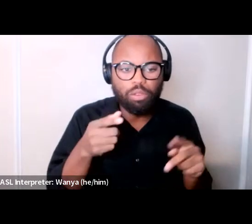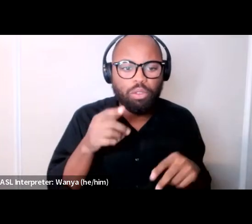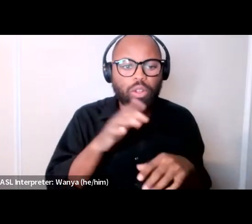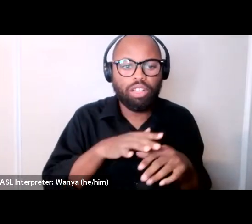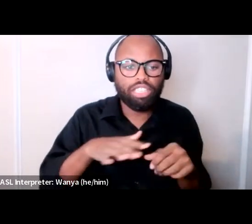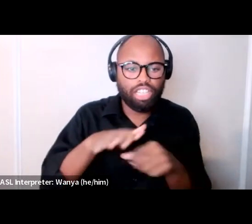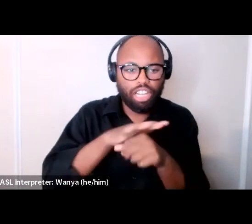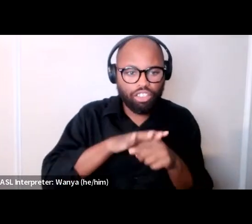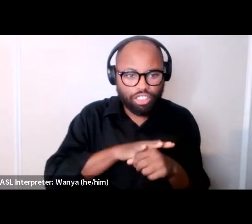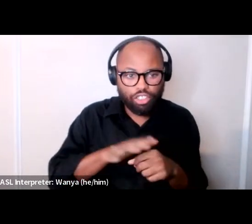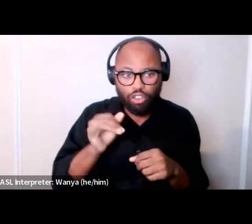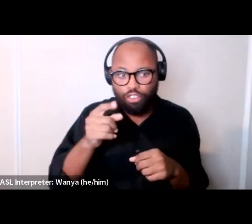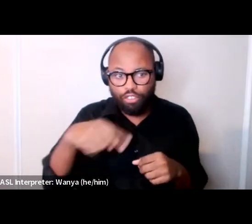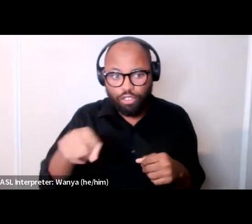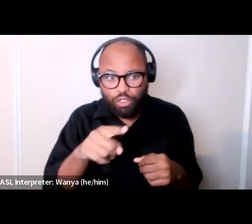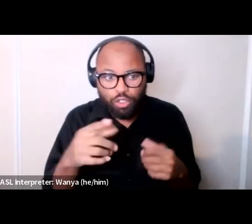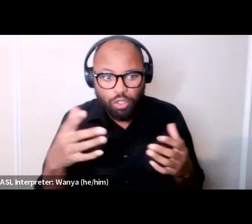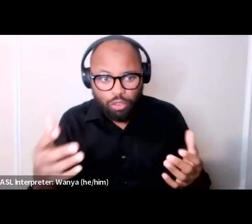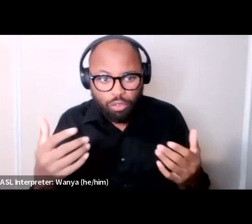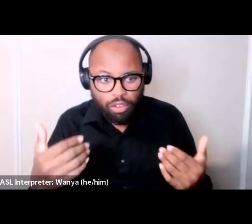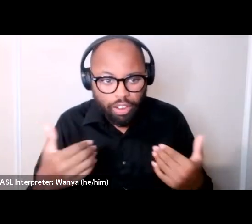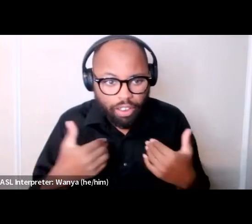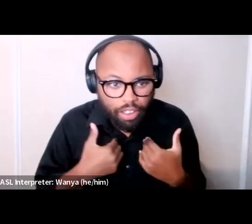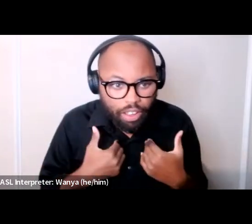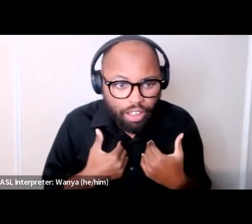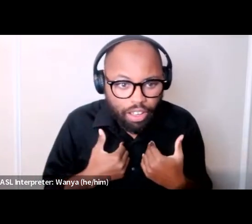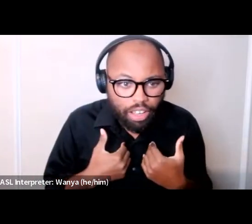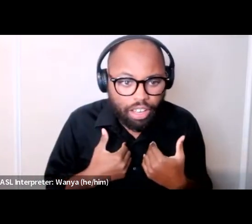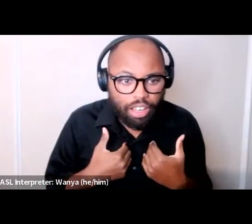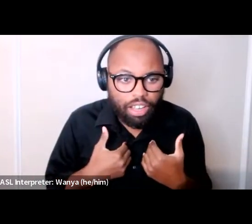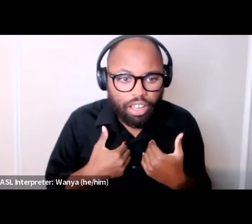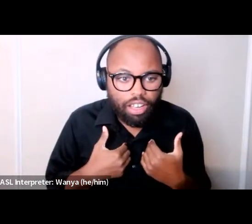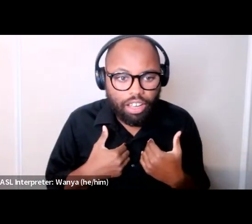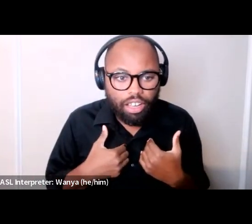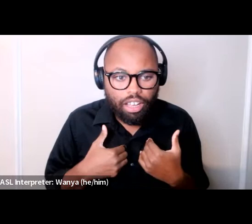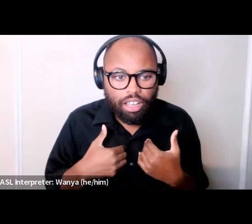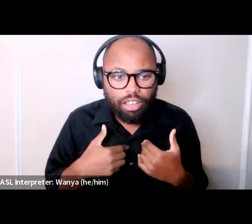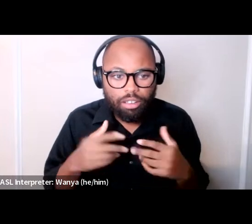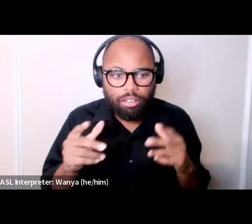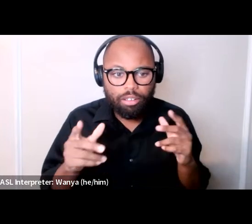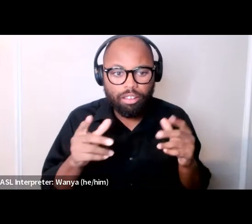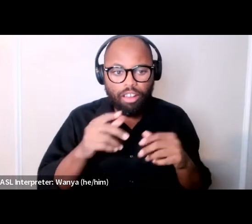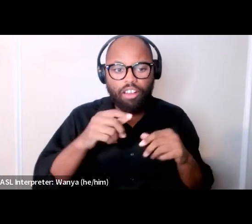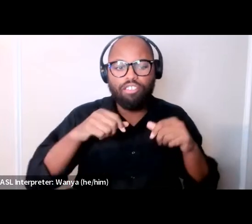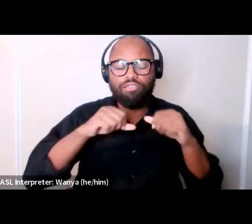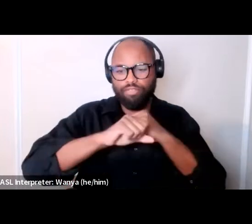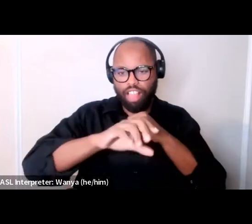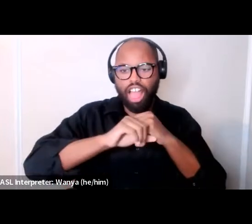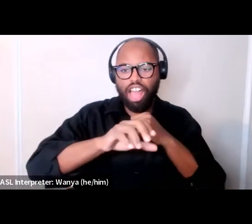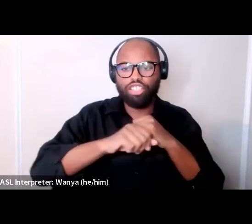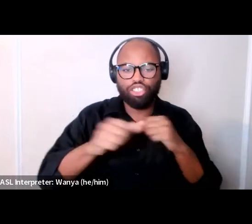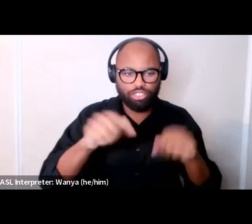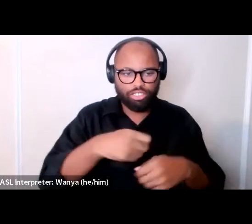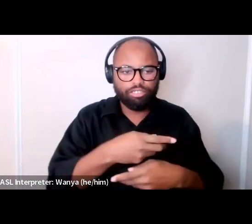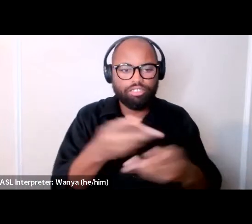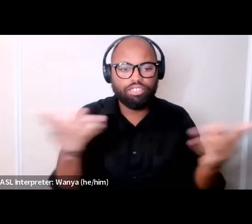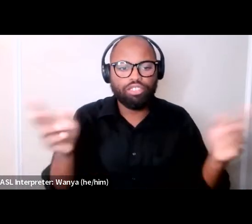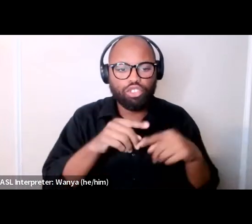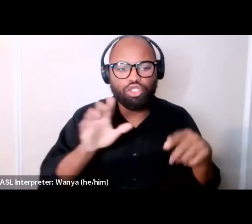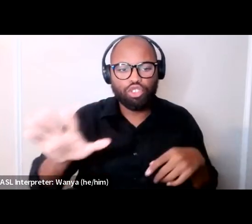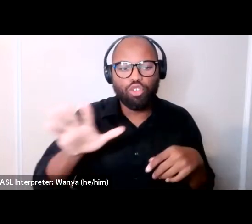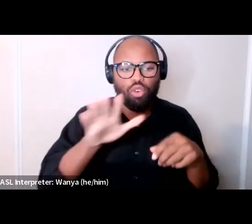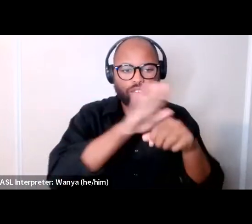if you would like to have some flyers on hand that you can hand out to your constituents, feel free to help yourselves. We also